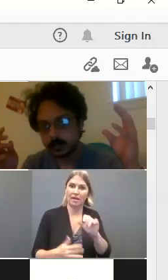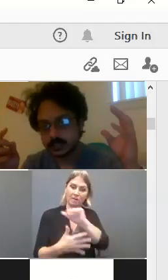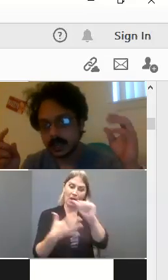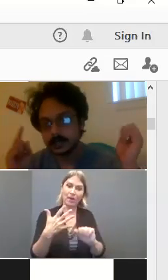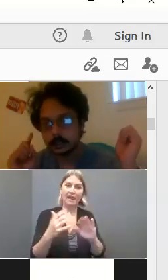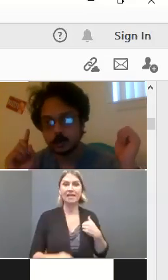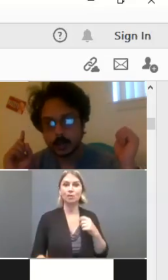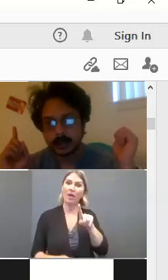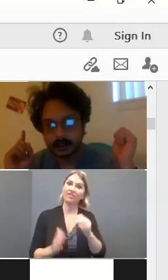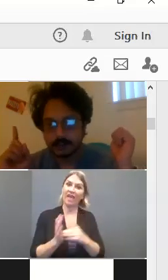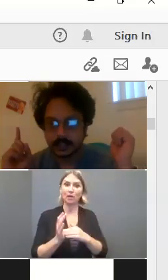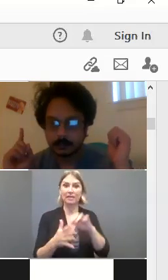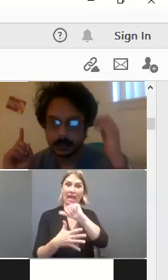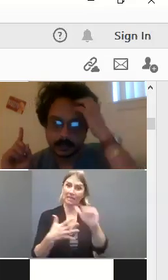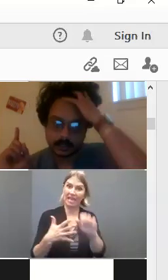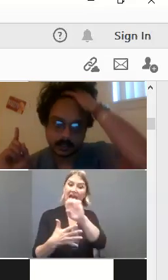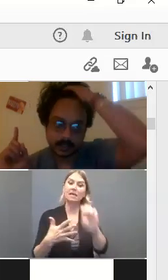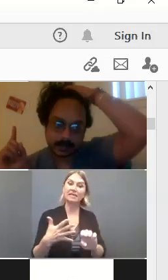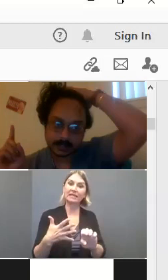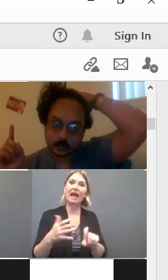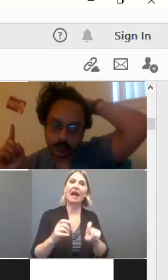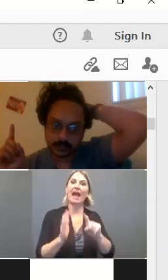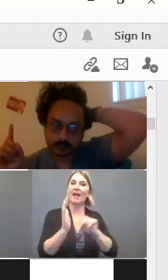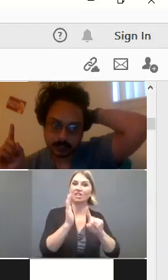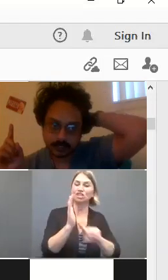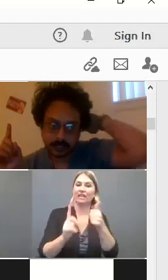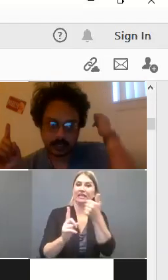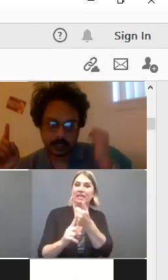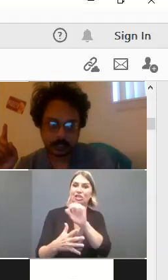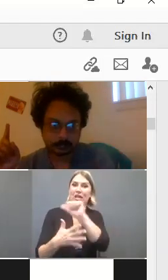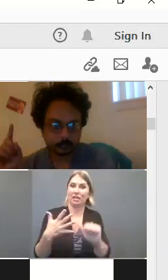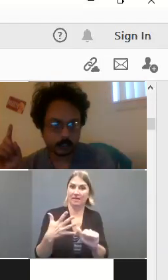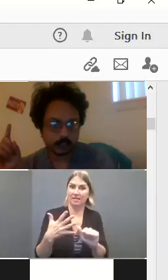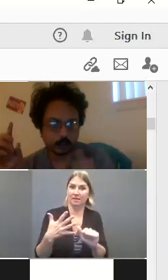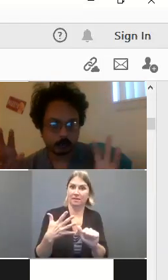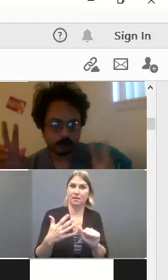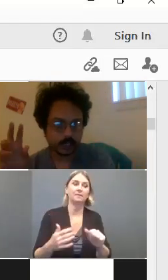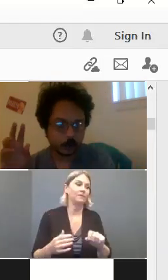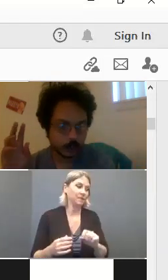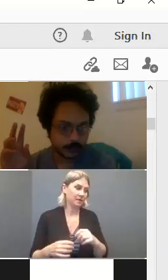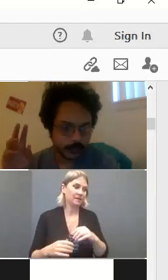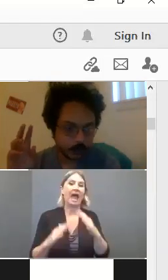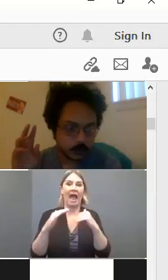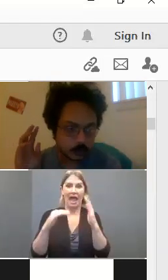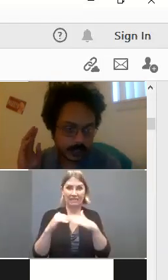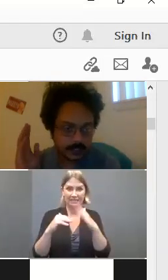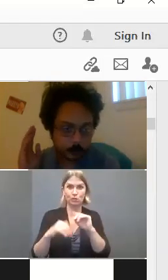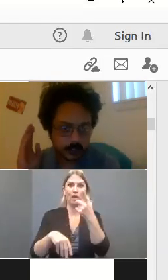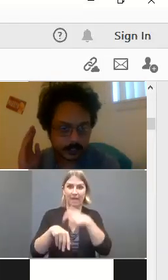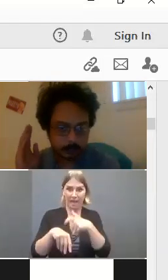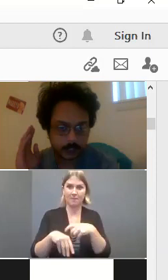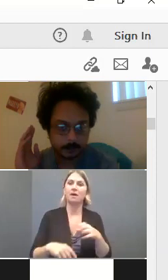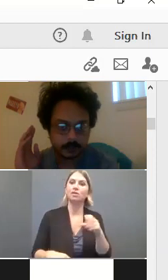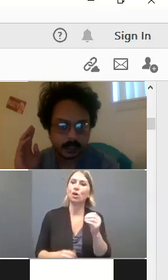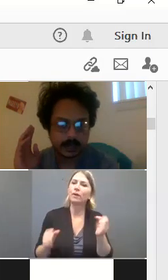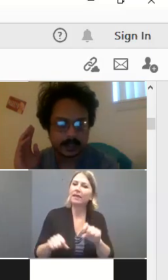1000 elements, I need to look at every element at least once. Okay, so weird question right now. So can